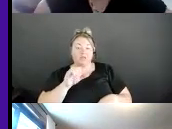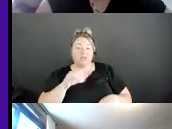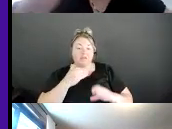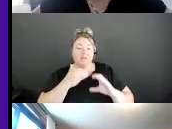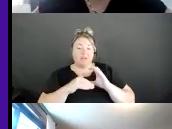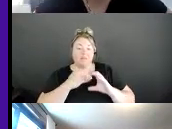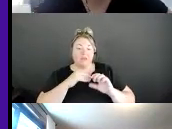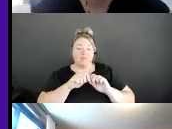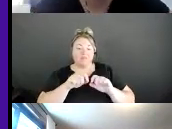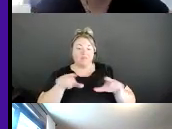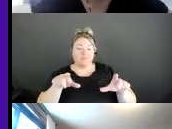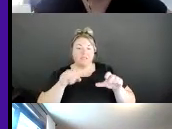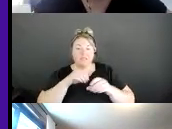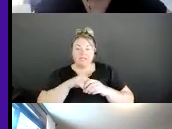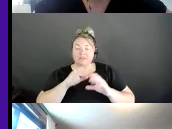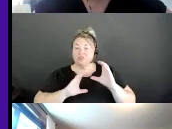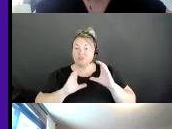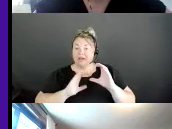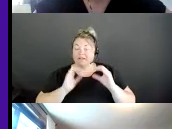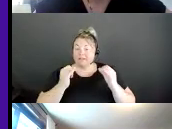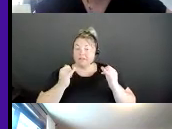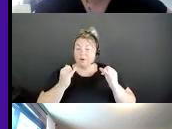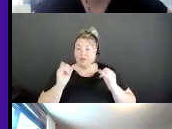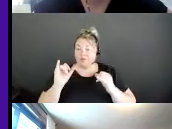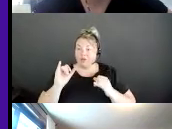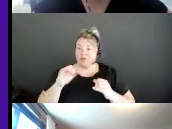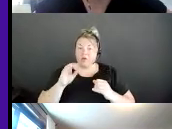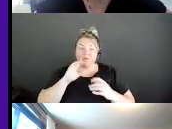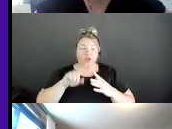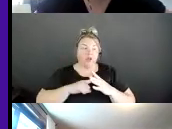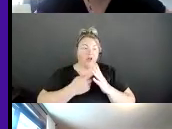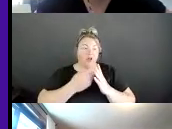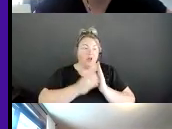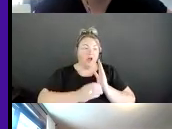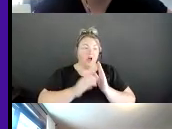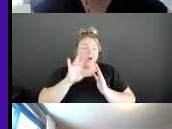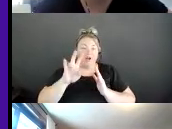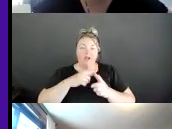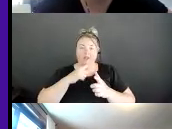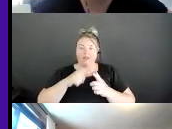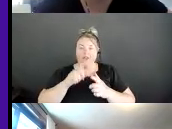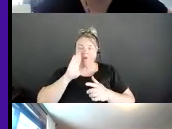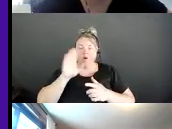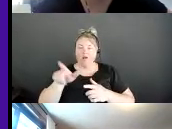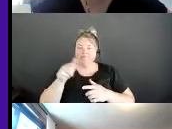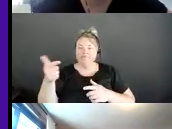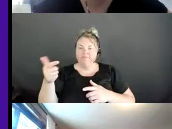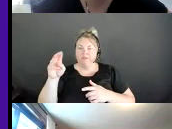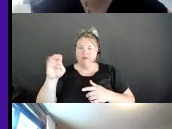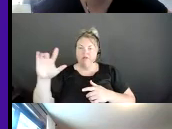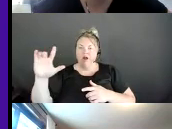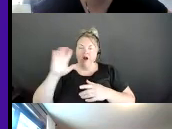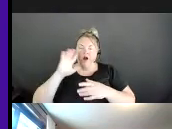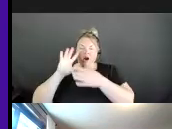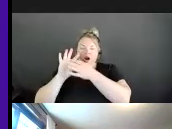of, so that should be in the chat at this point. So I'm going to go ahead and kick us off with chapter 7, and then hand it over to Mel to talk